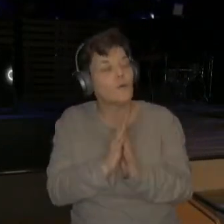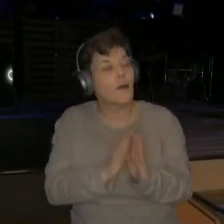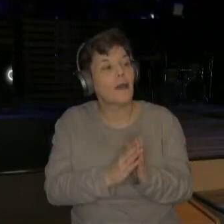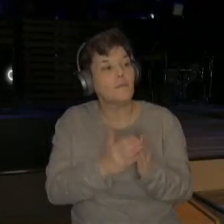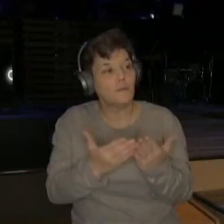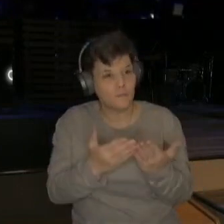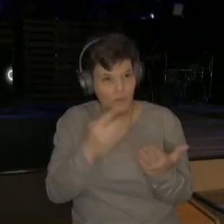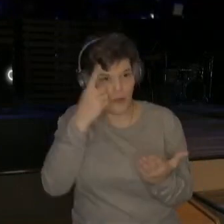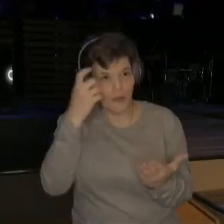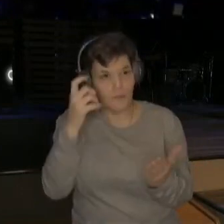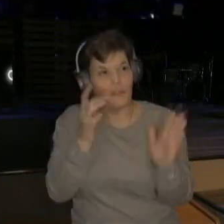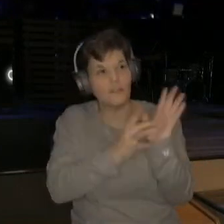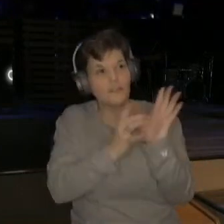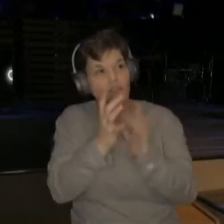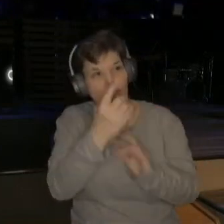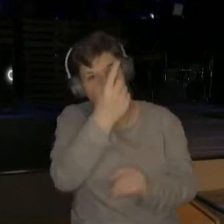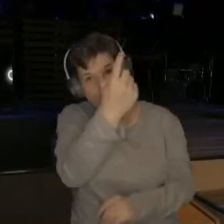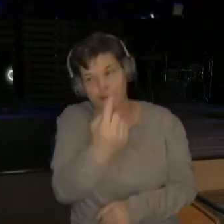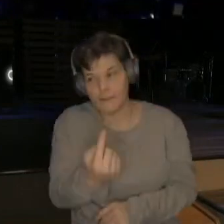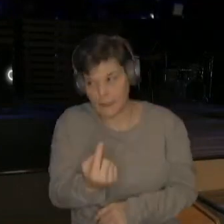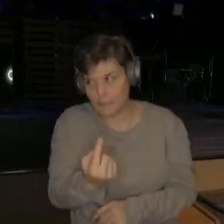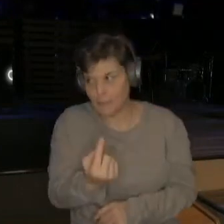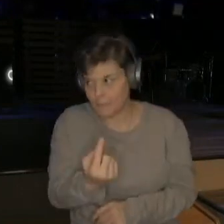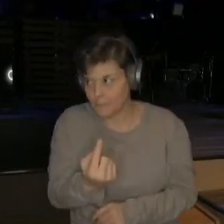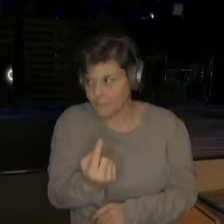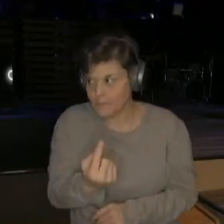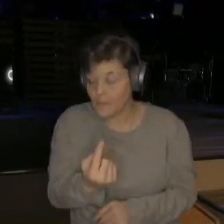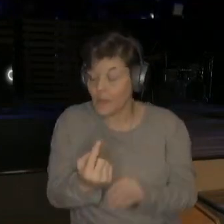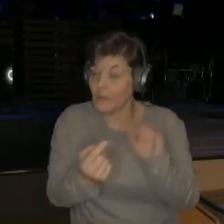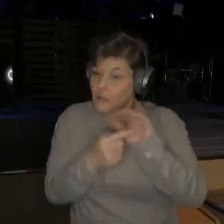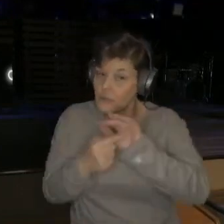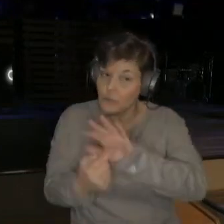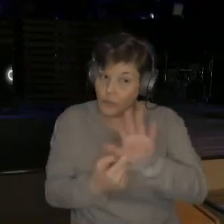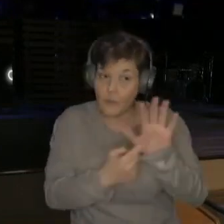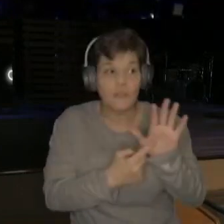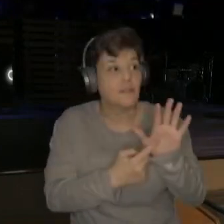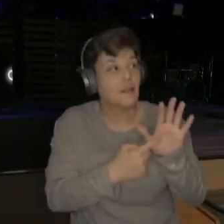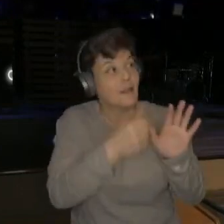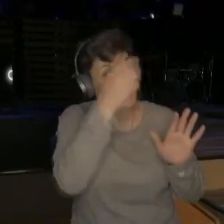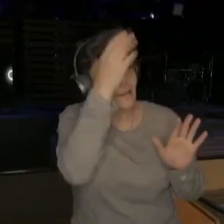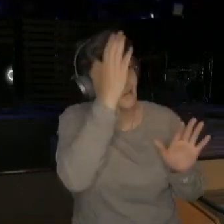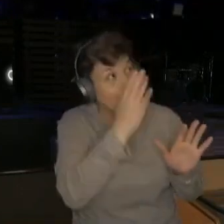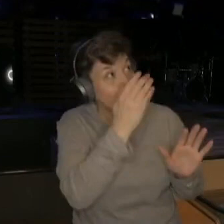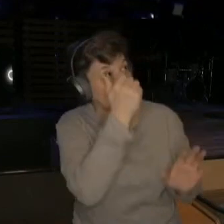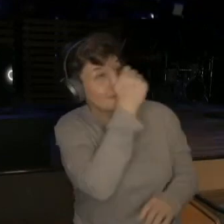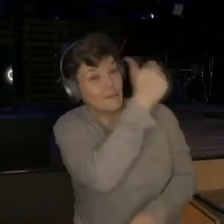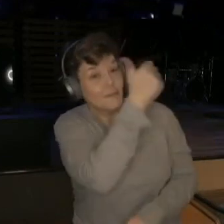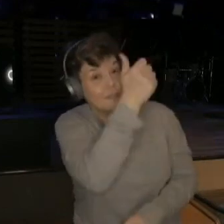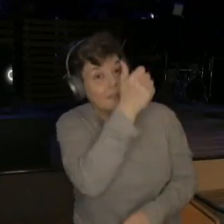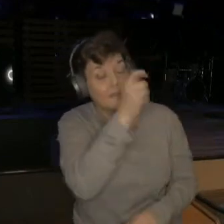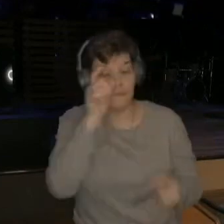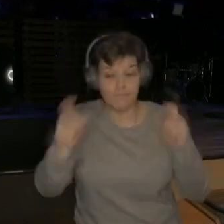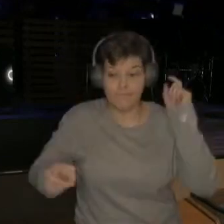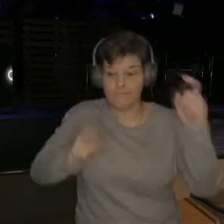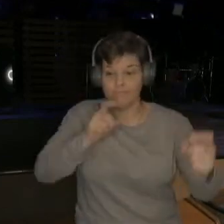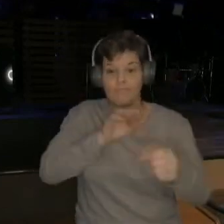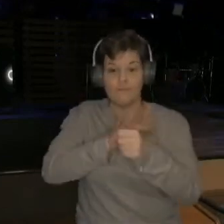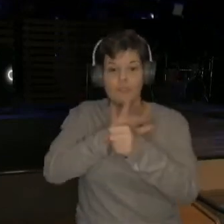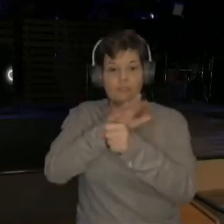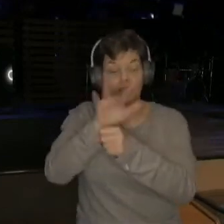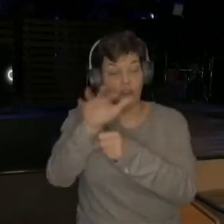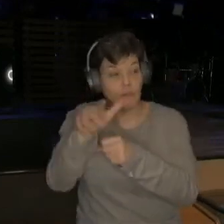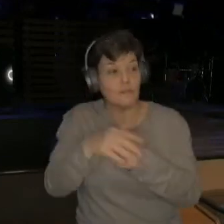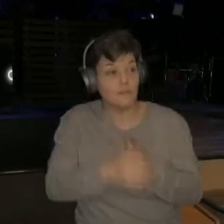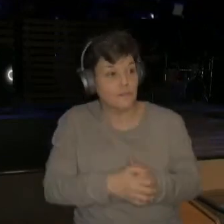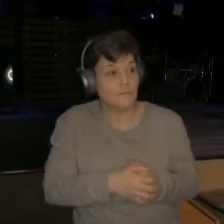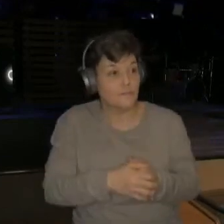The narrative that Jesus is trying to show us is that God is a generous God. His grace, which